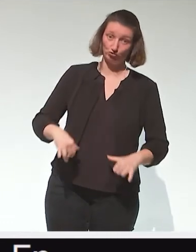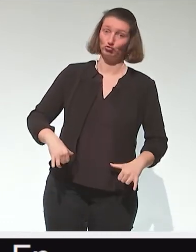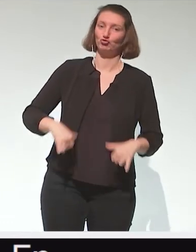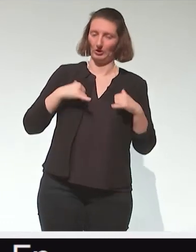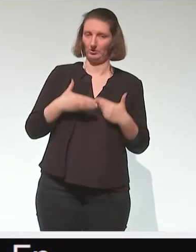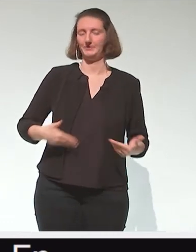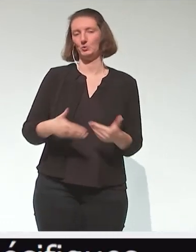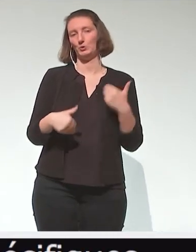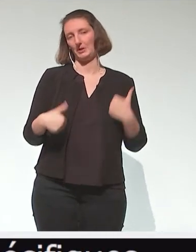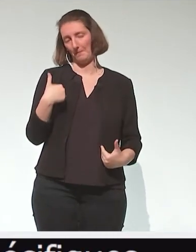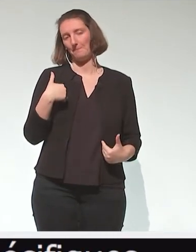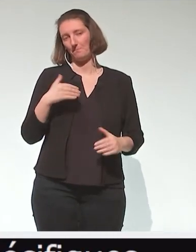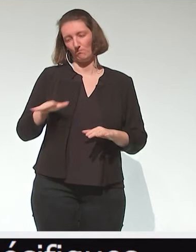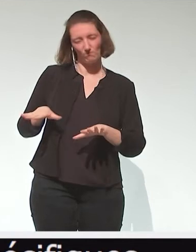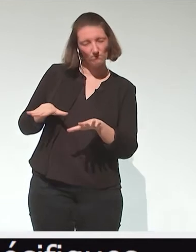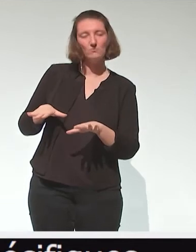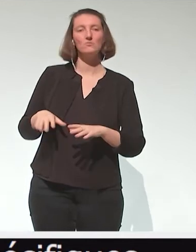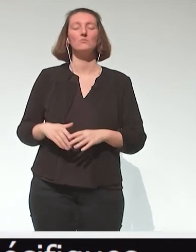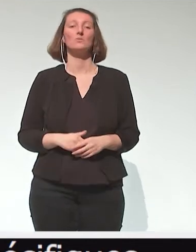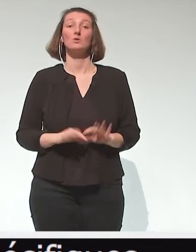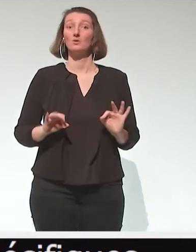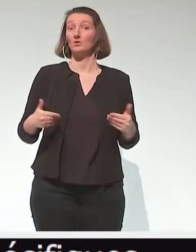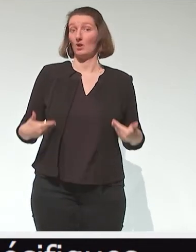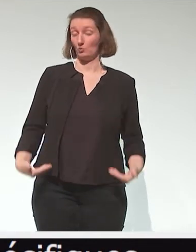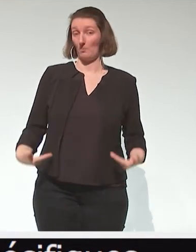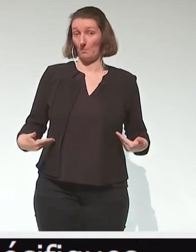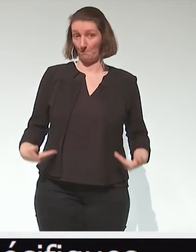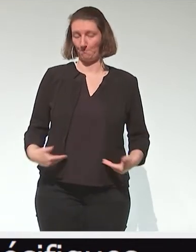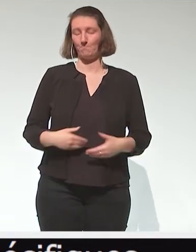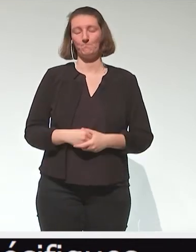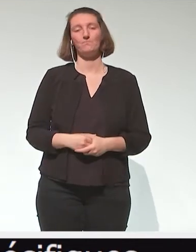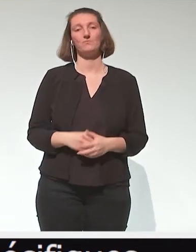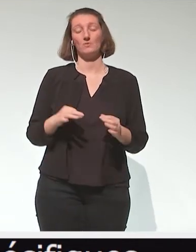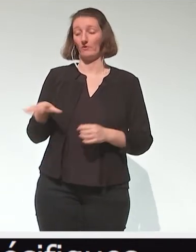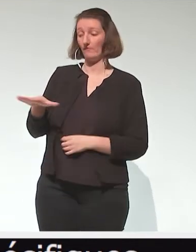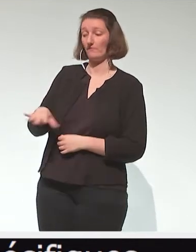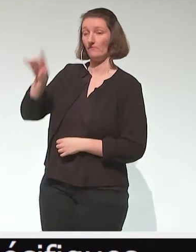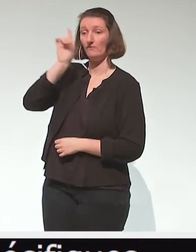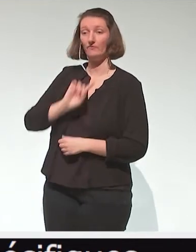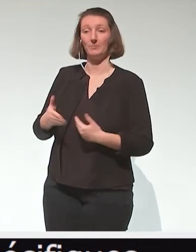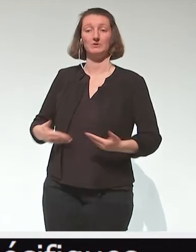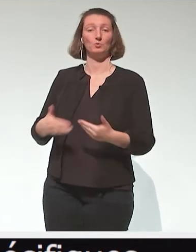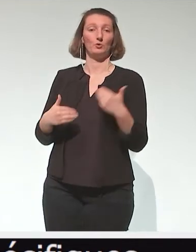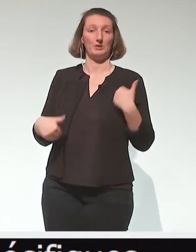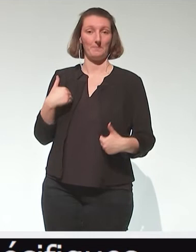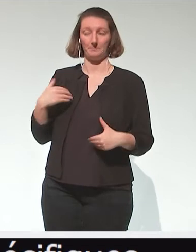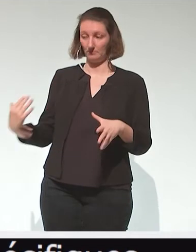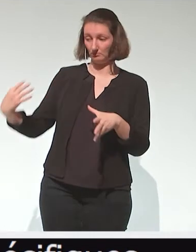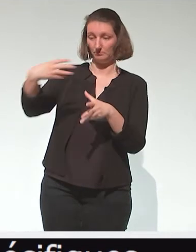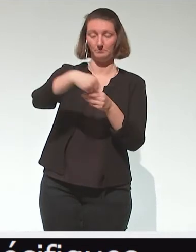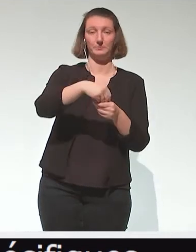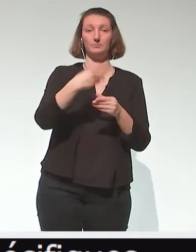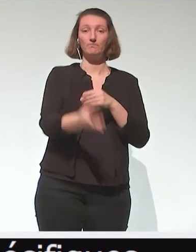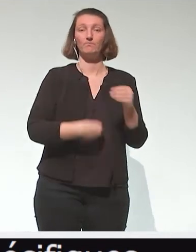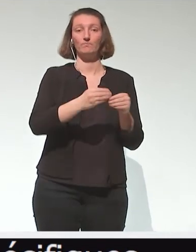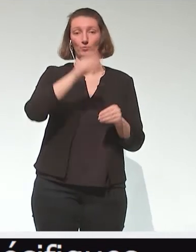women with disabilities, youngsters with disabilities. For the moment, the